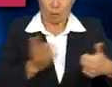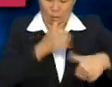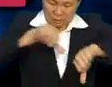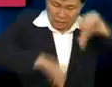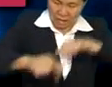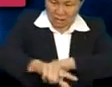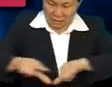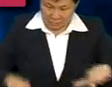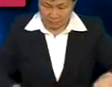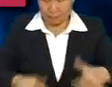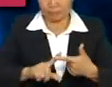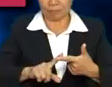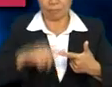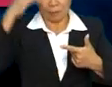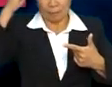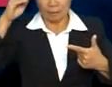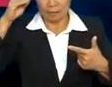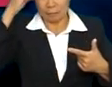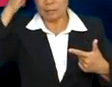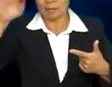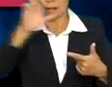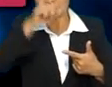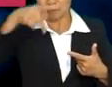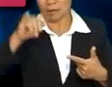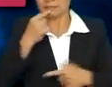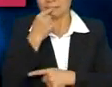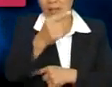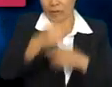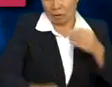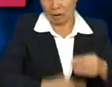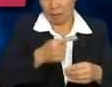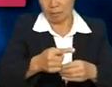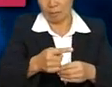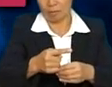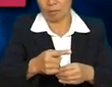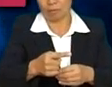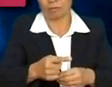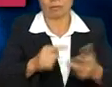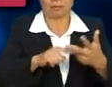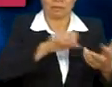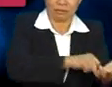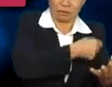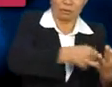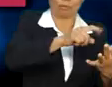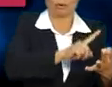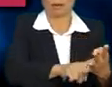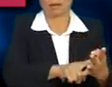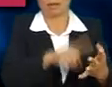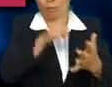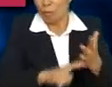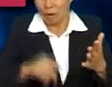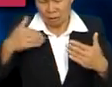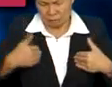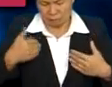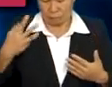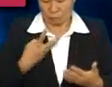Our science lab. Mr. SPI will tell you about song and what